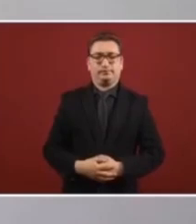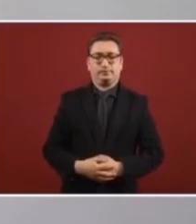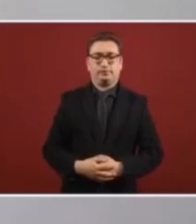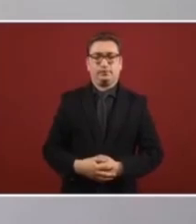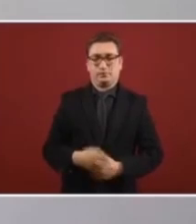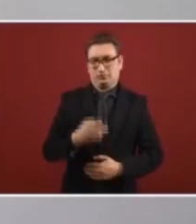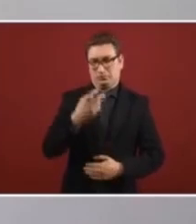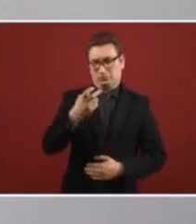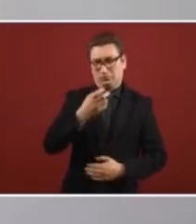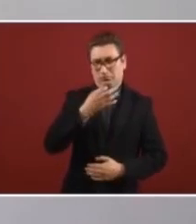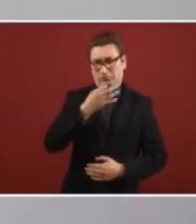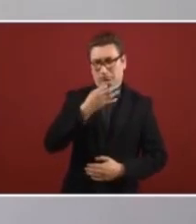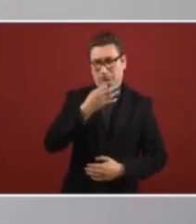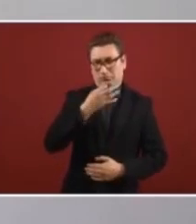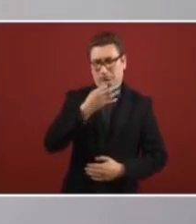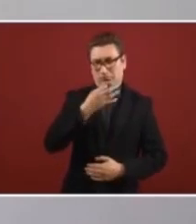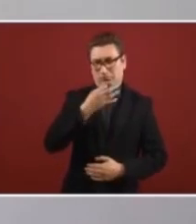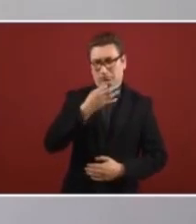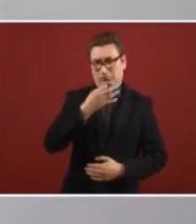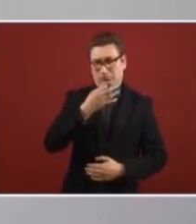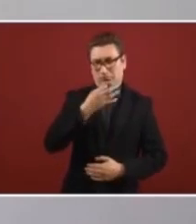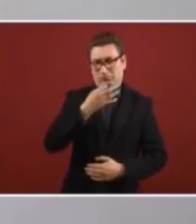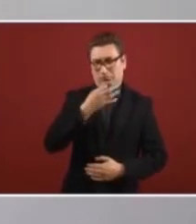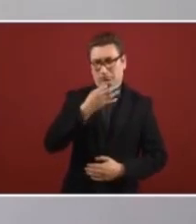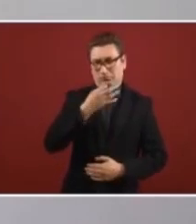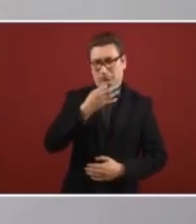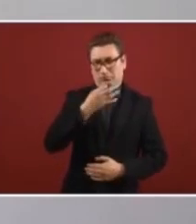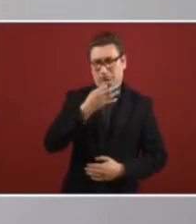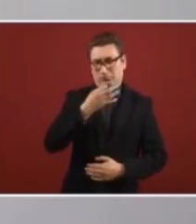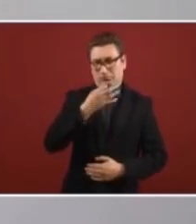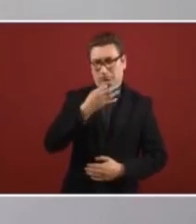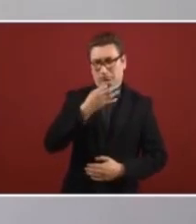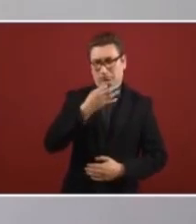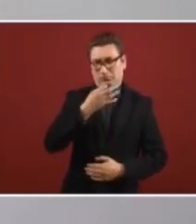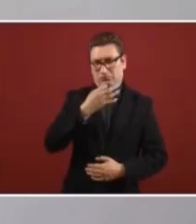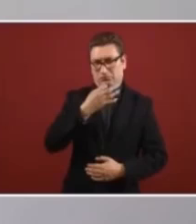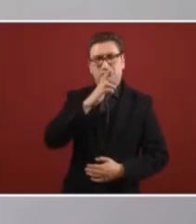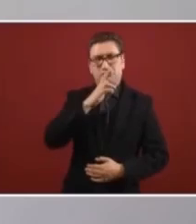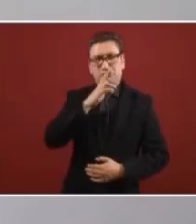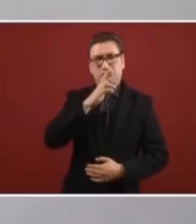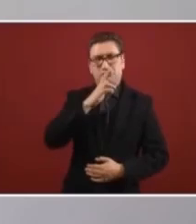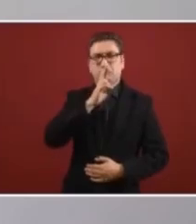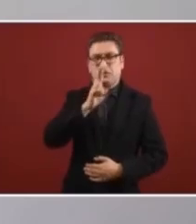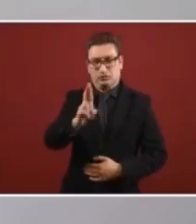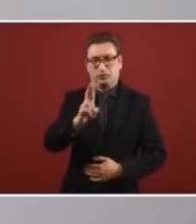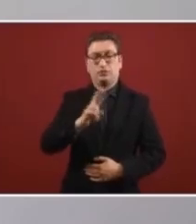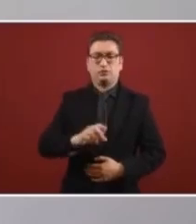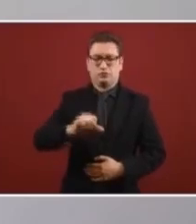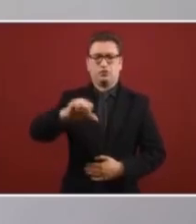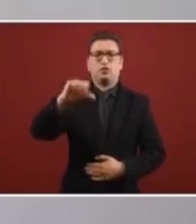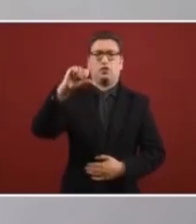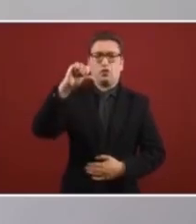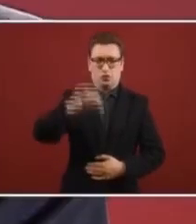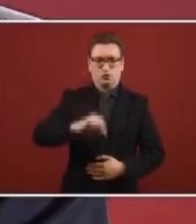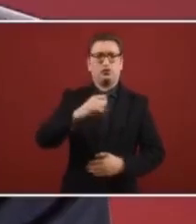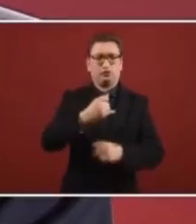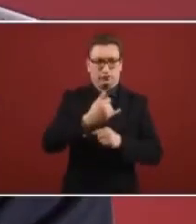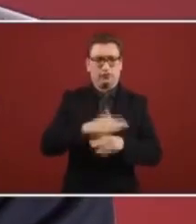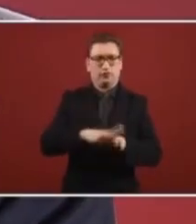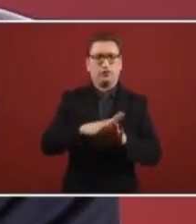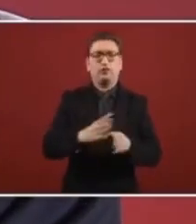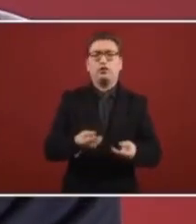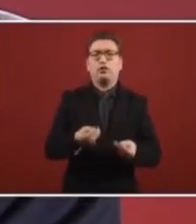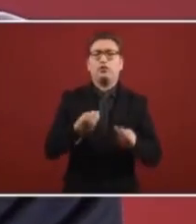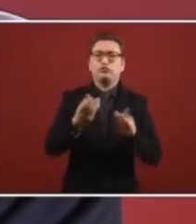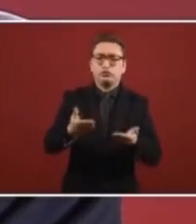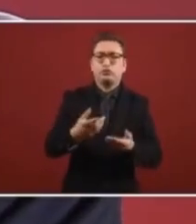Eso es lo que te puedo comentar. That's when I can comment to you today. Y hoy vamos a conocer